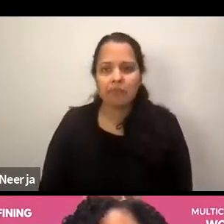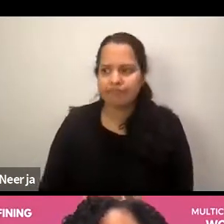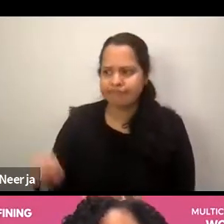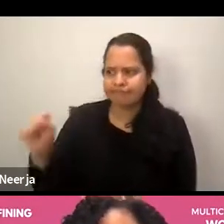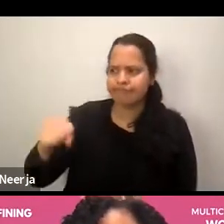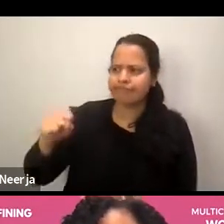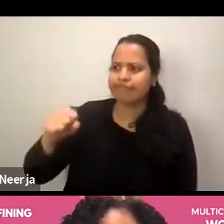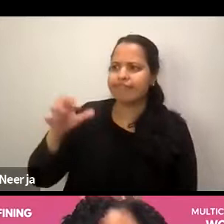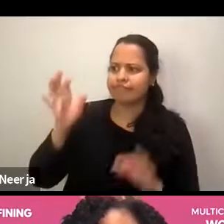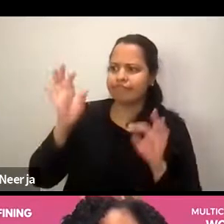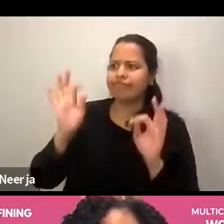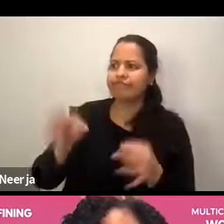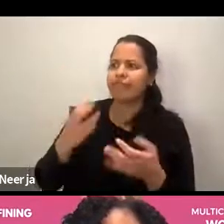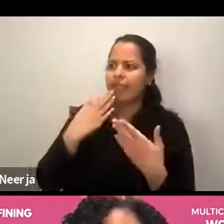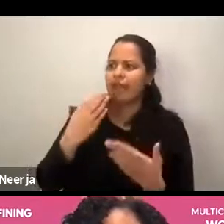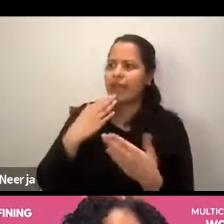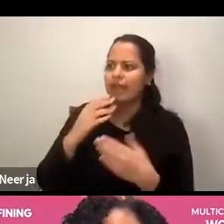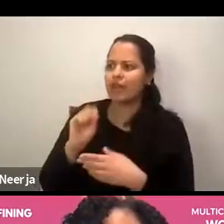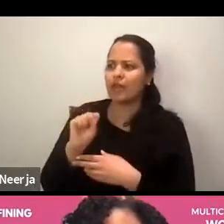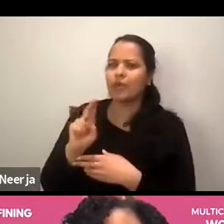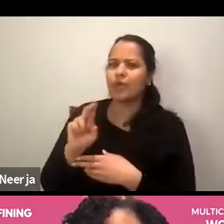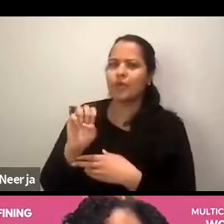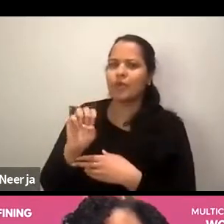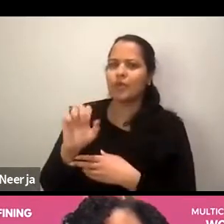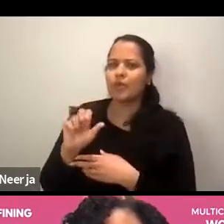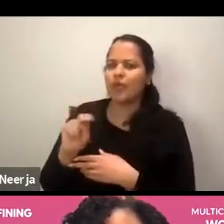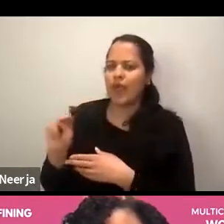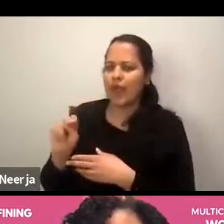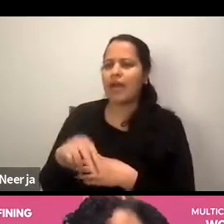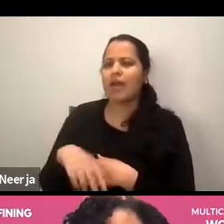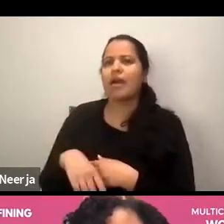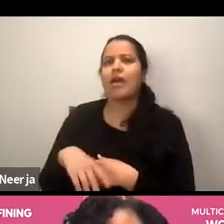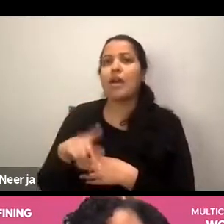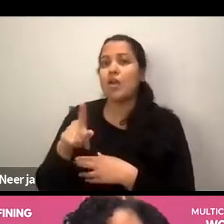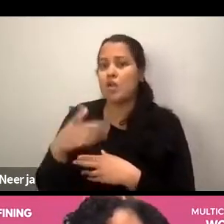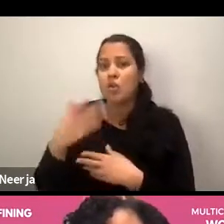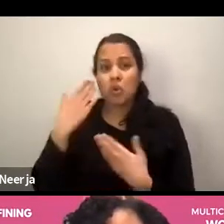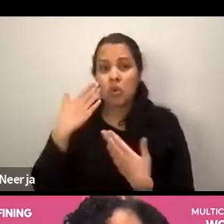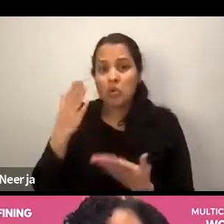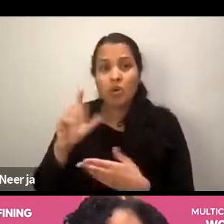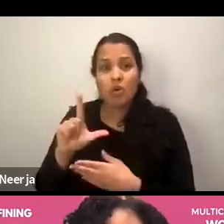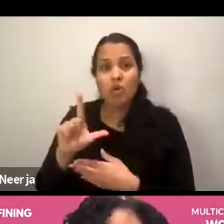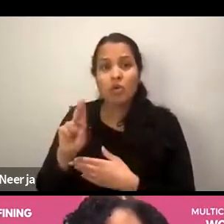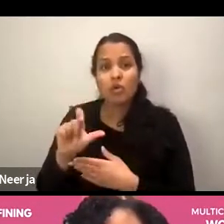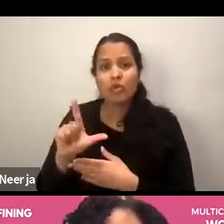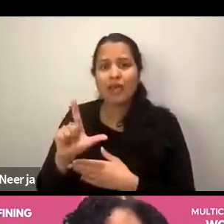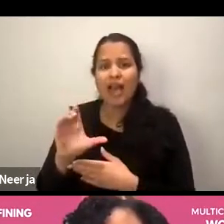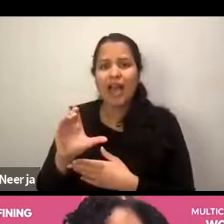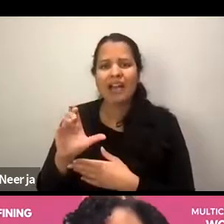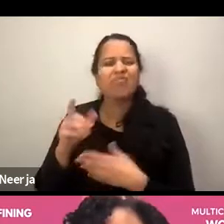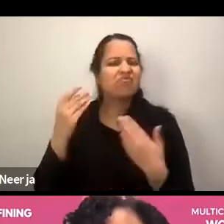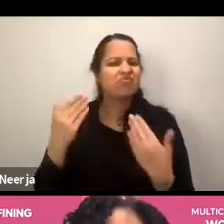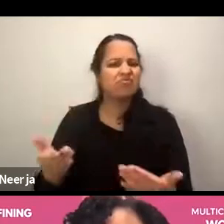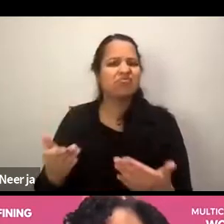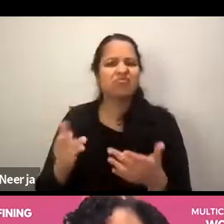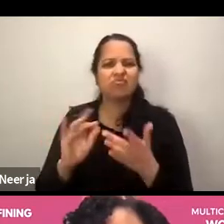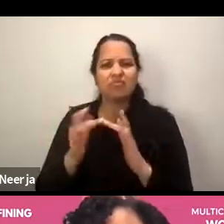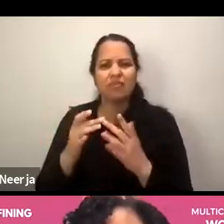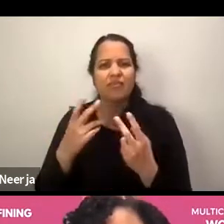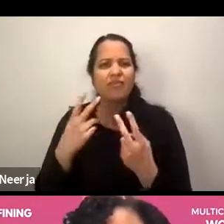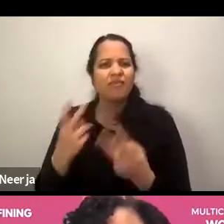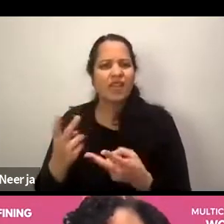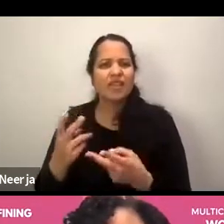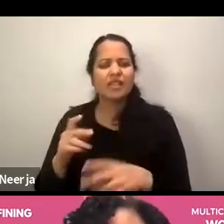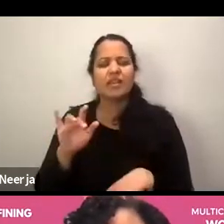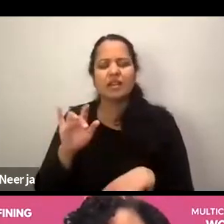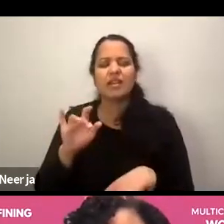Absolutely. Thank you so much, Sue-Ann. I mean, like immediately you can, if you don't know, if you're not familiar with LULAC, you can always visit us on our website. And there's multiple